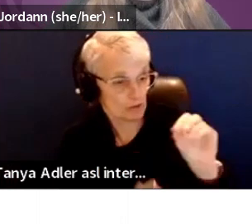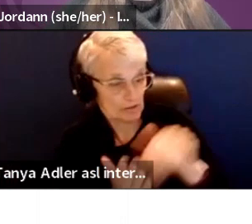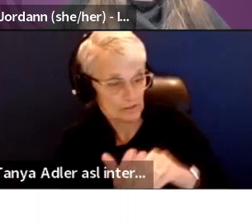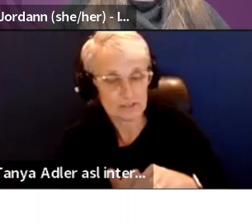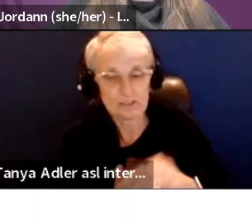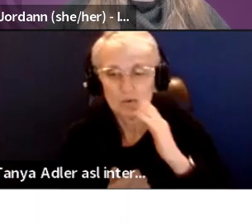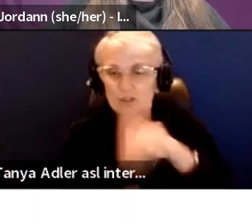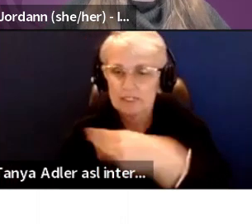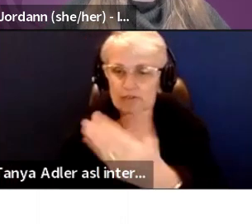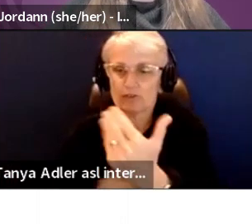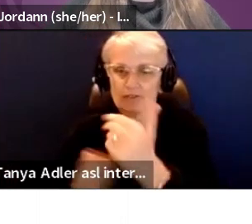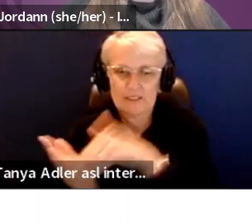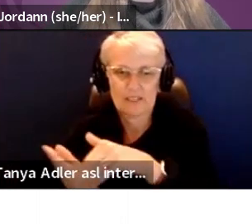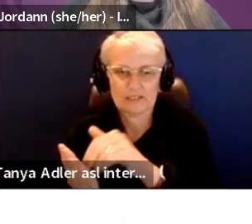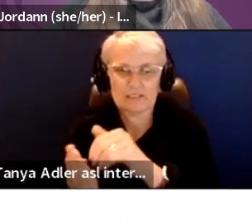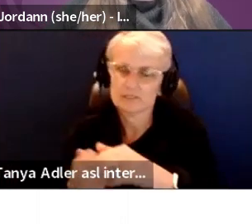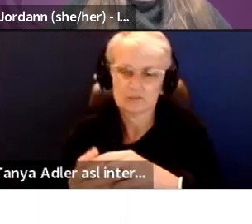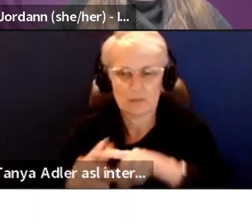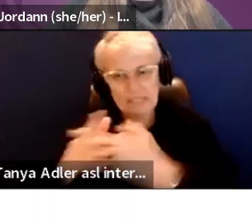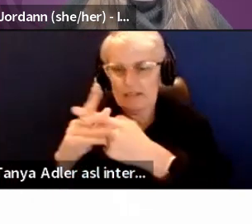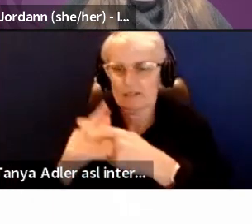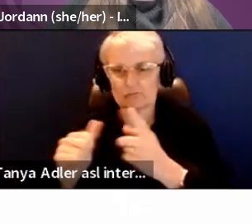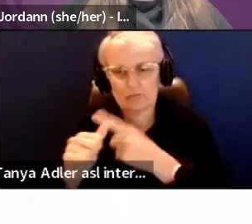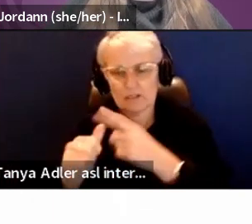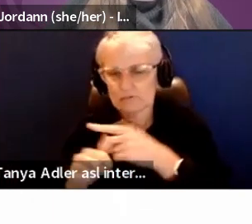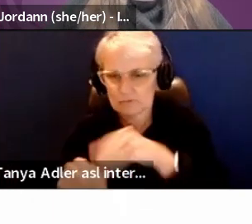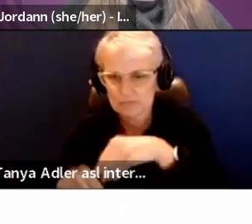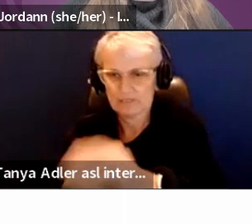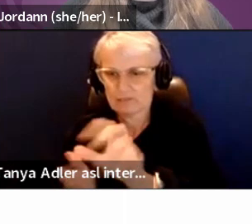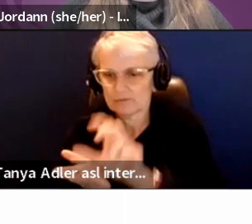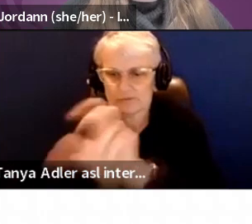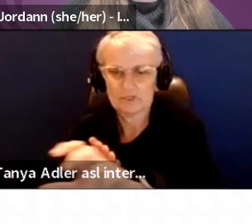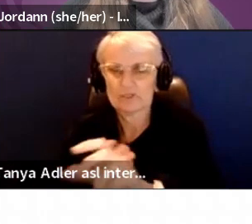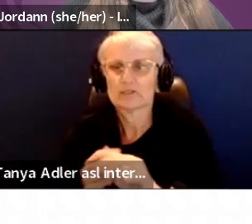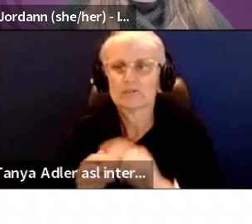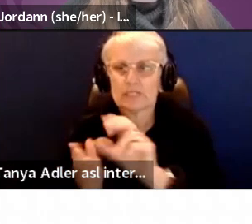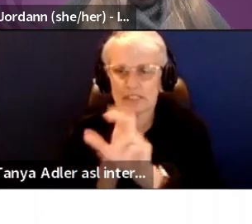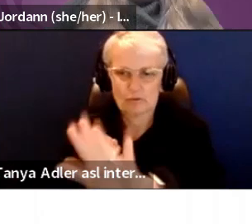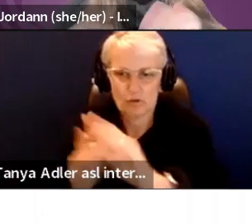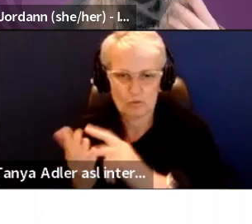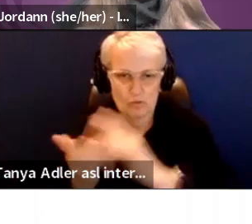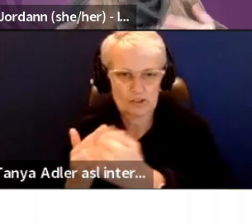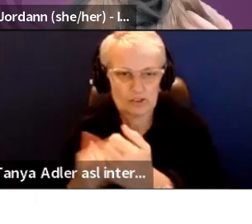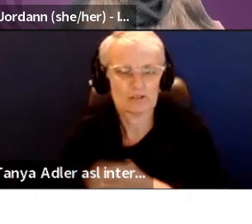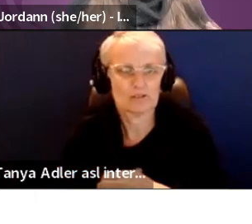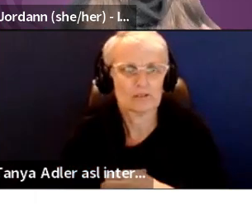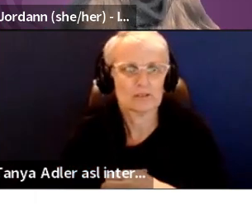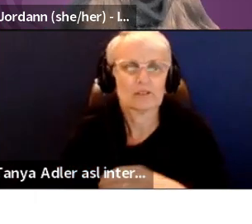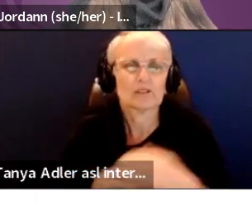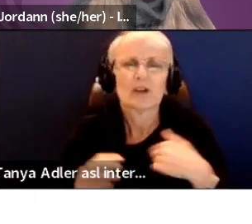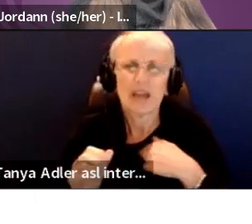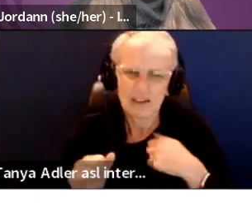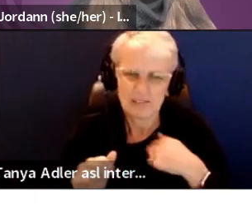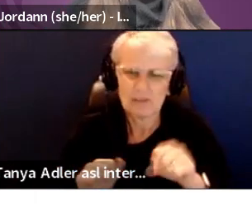get $15,000 upfront, and this is dispersed at the beginning of your project. So there are some due diligence